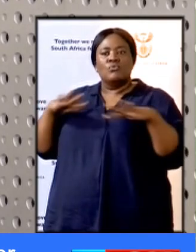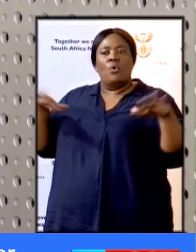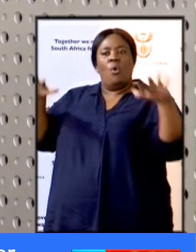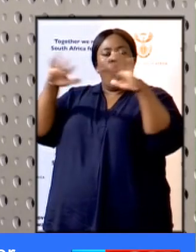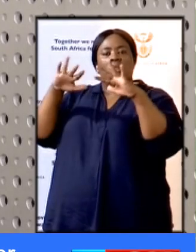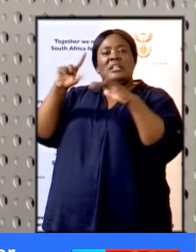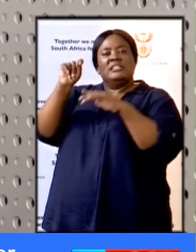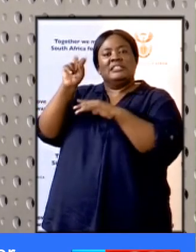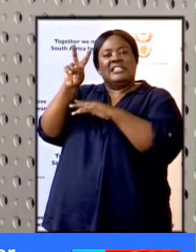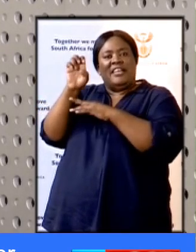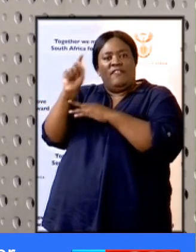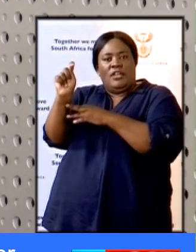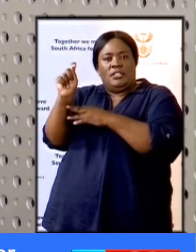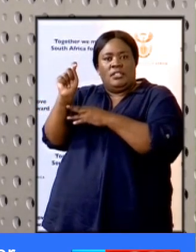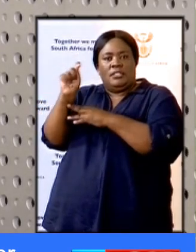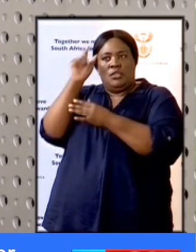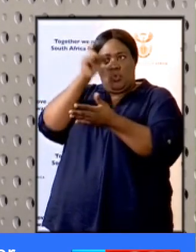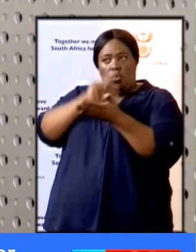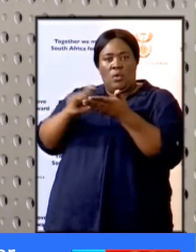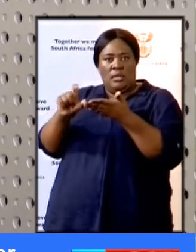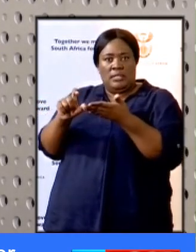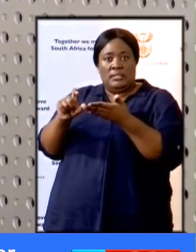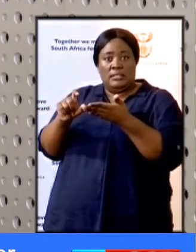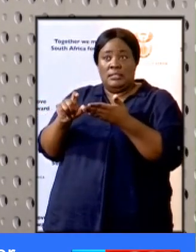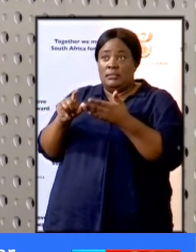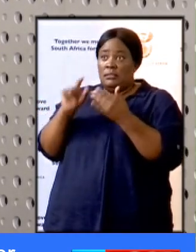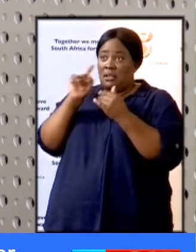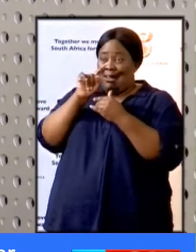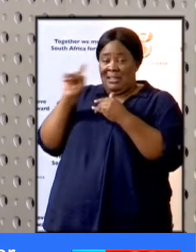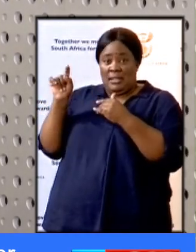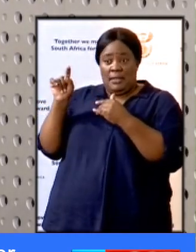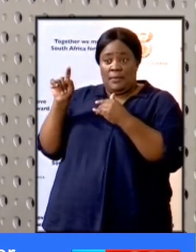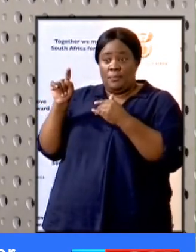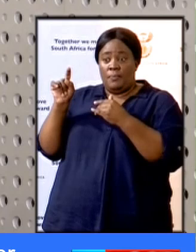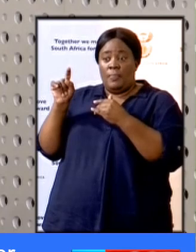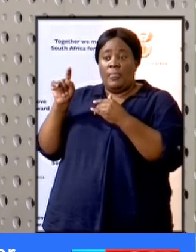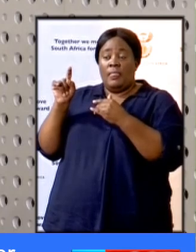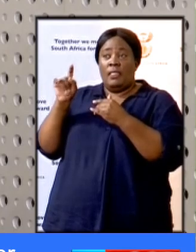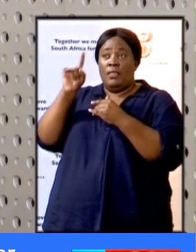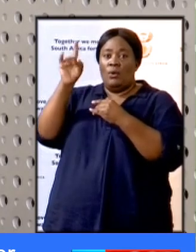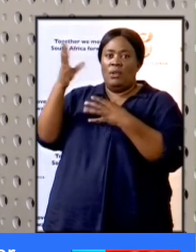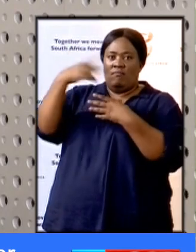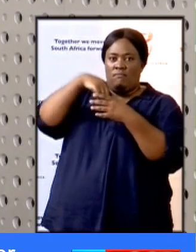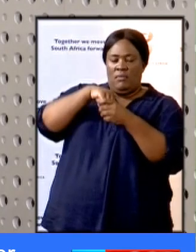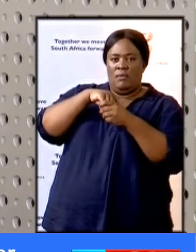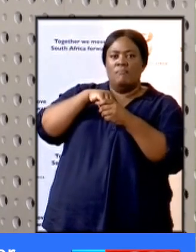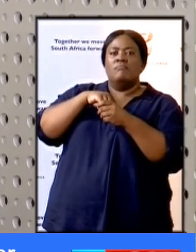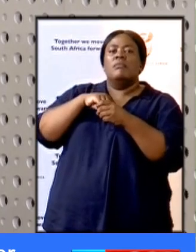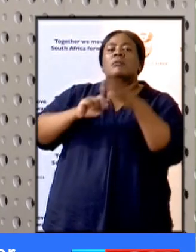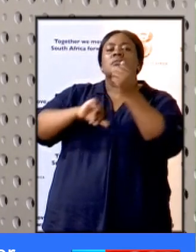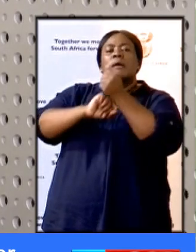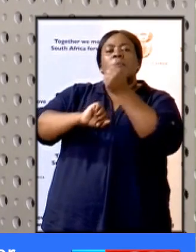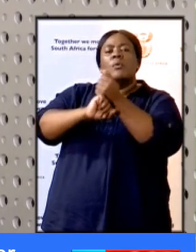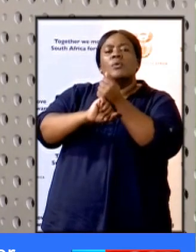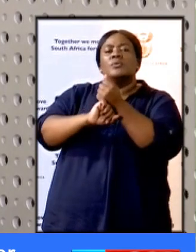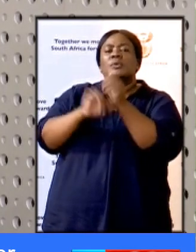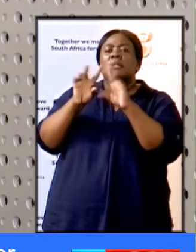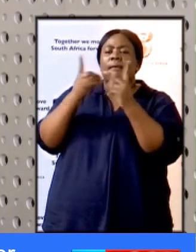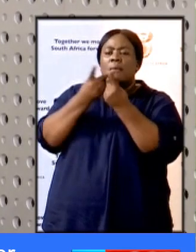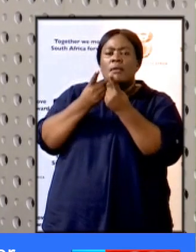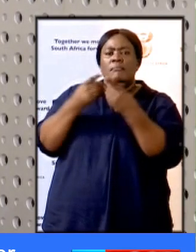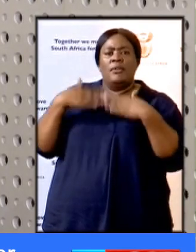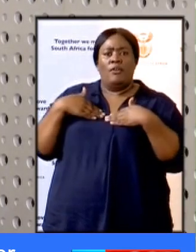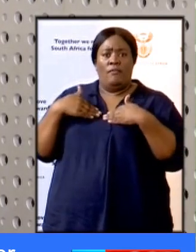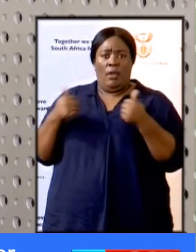TVET colleges. Higher Health, supported by the Department of Health, the National Institute for